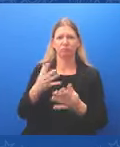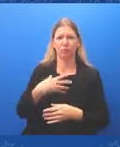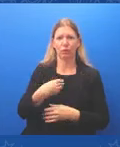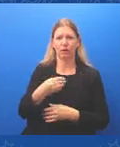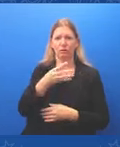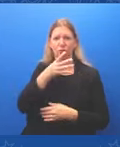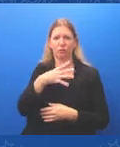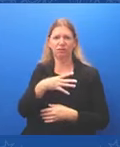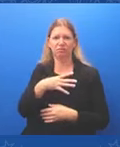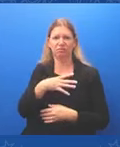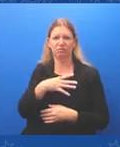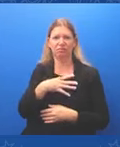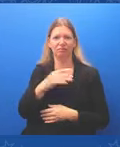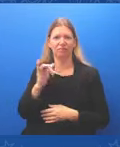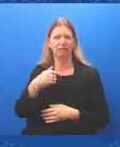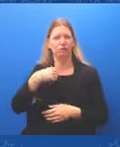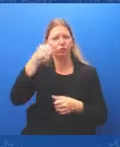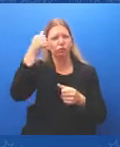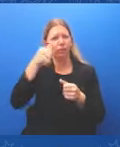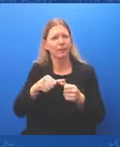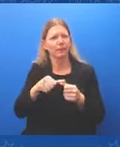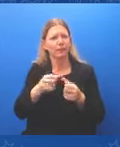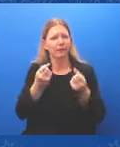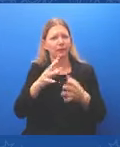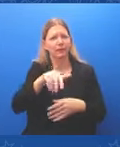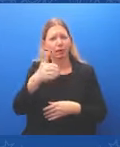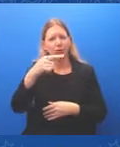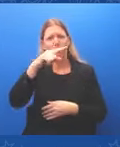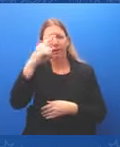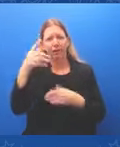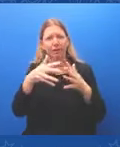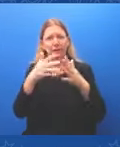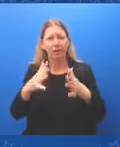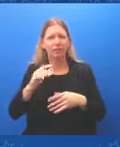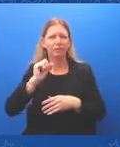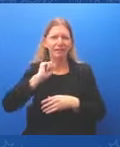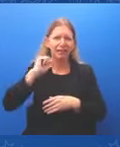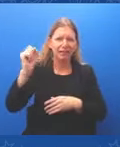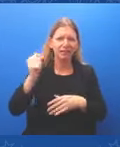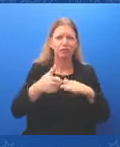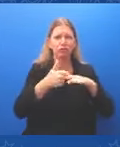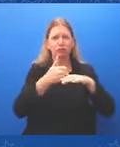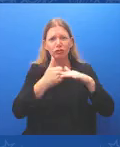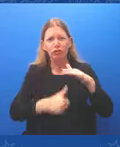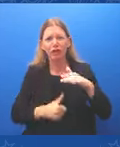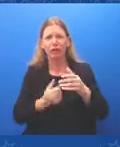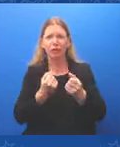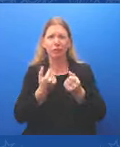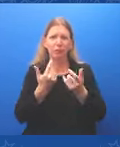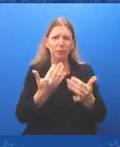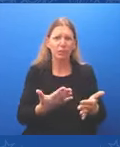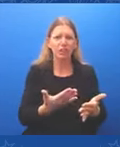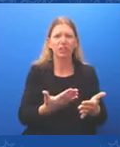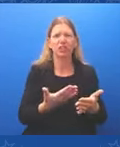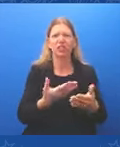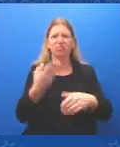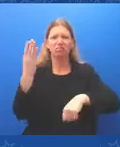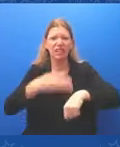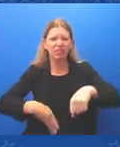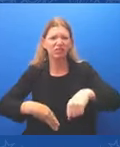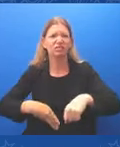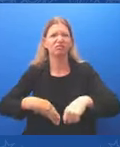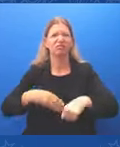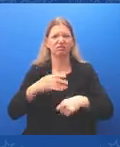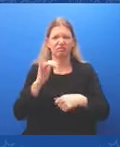castrated for trying to vote, for trying to go to school, for trying to own a business, for trying to preach the gospel, for just trying